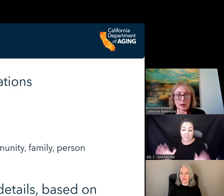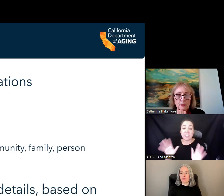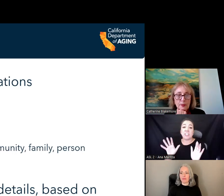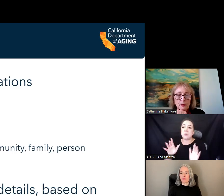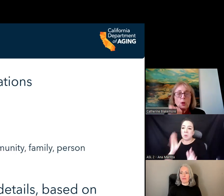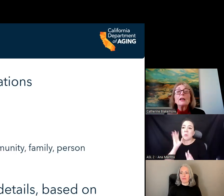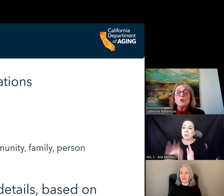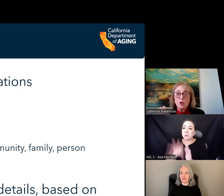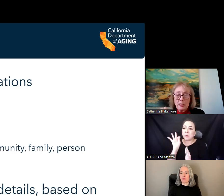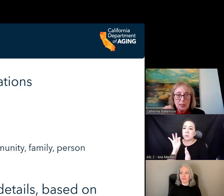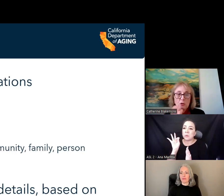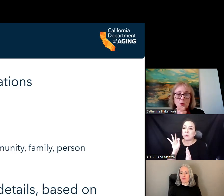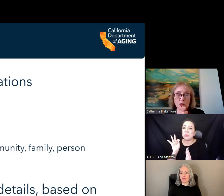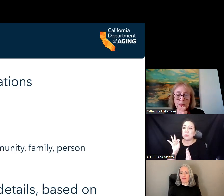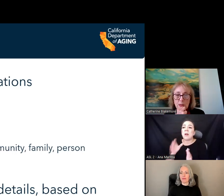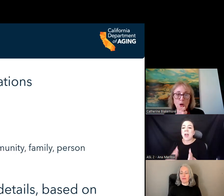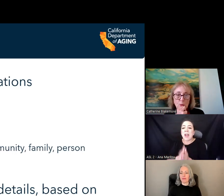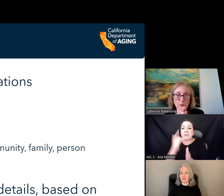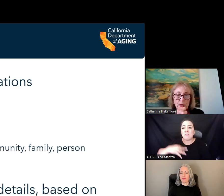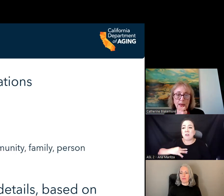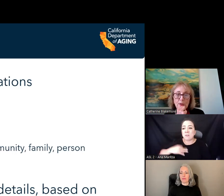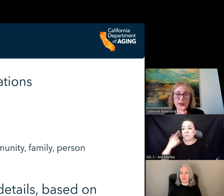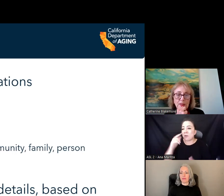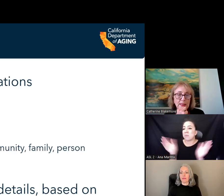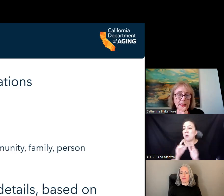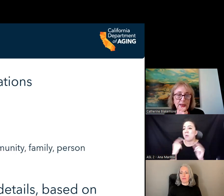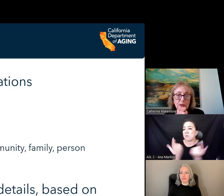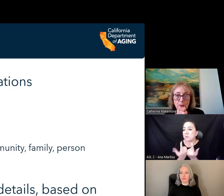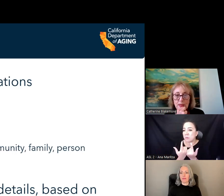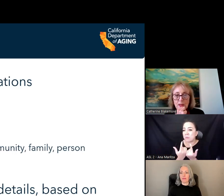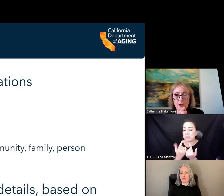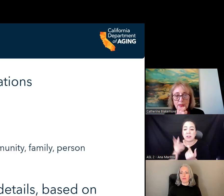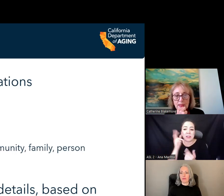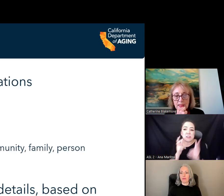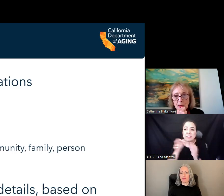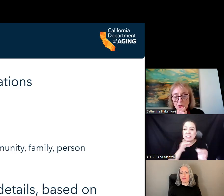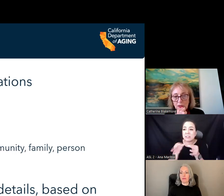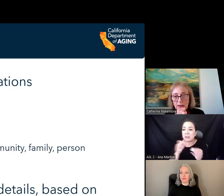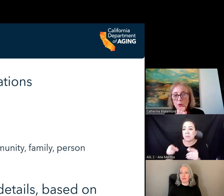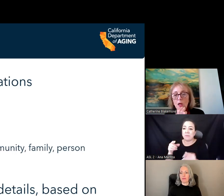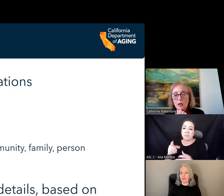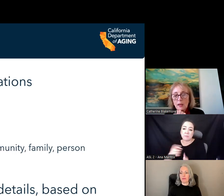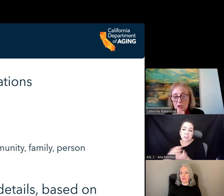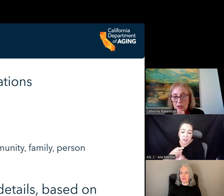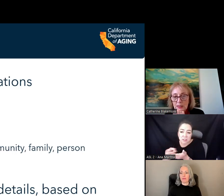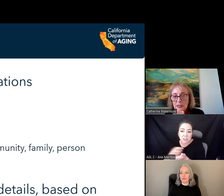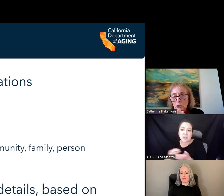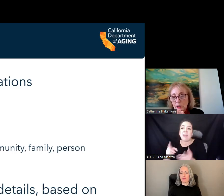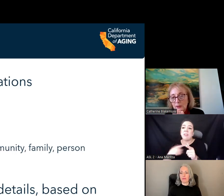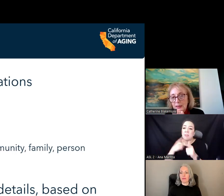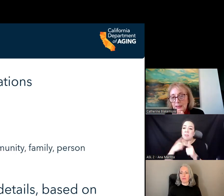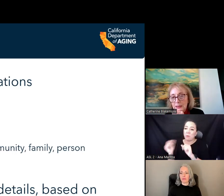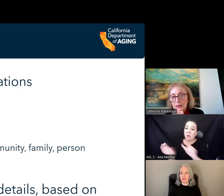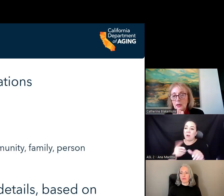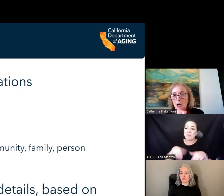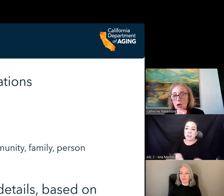choose, we'll ask for volunteers for a small group to iron out the details based on the discussion, and we'll all have a chance to look